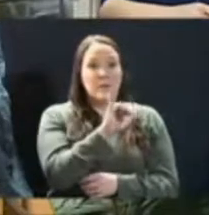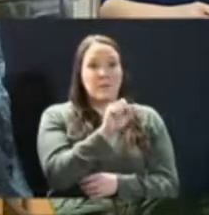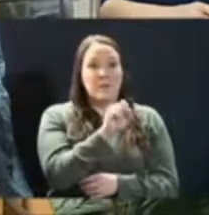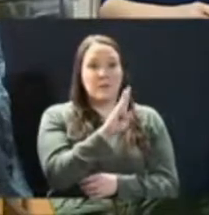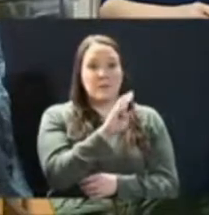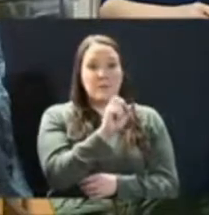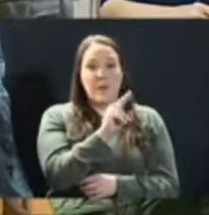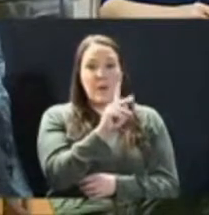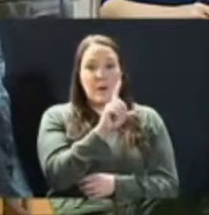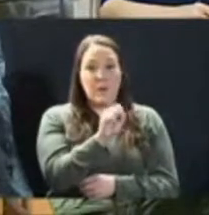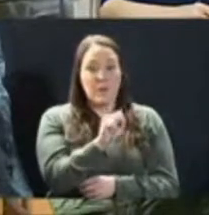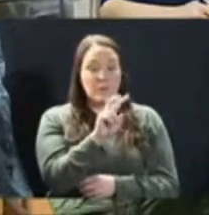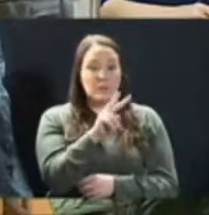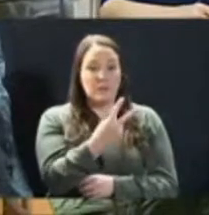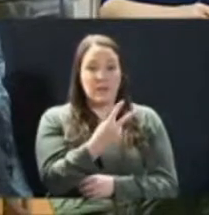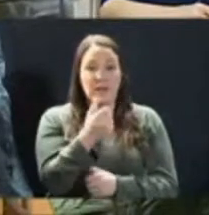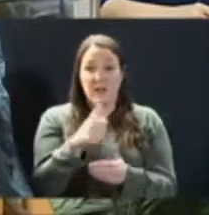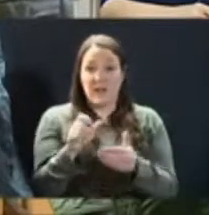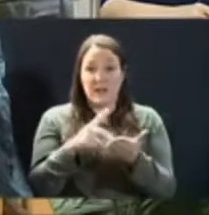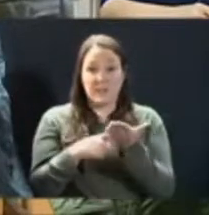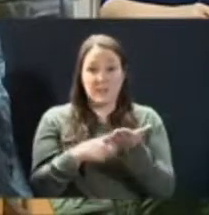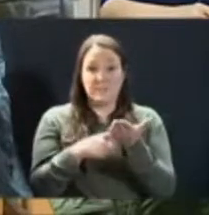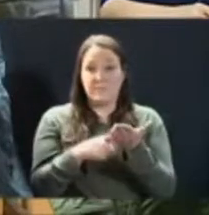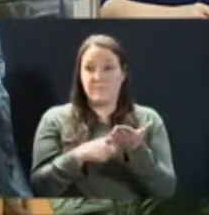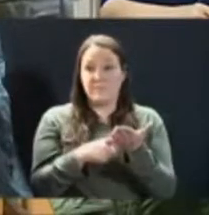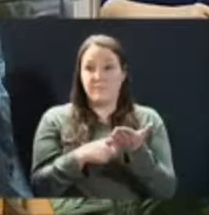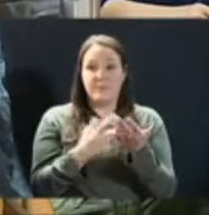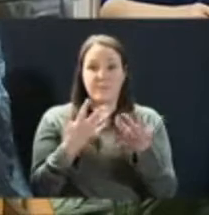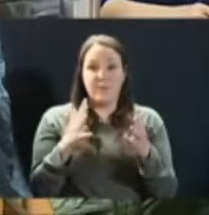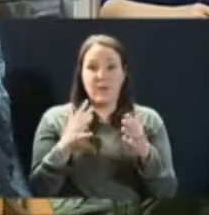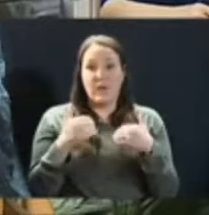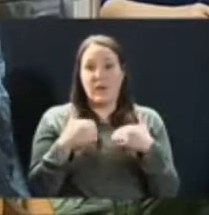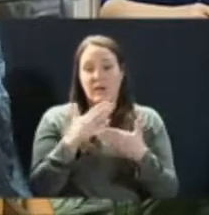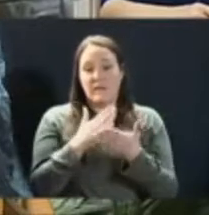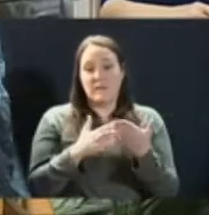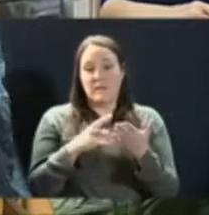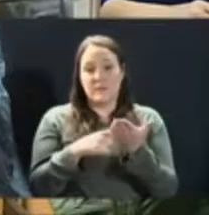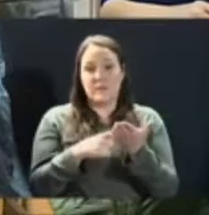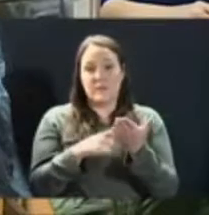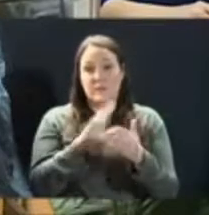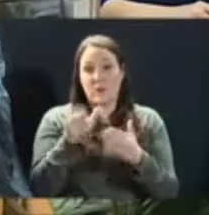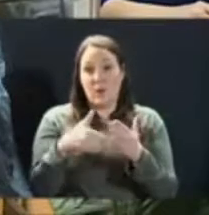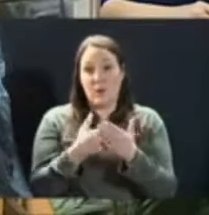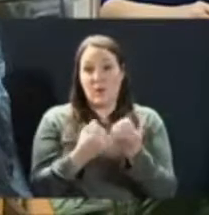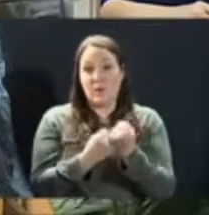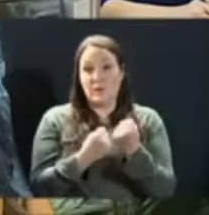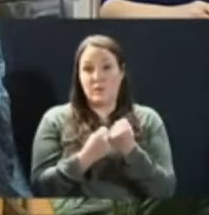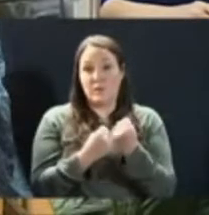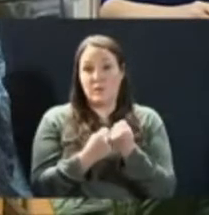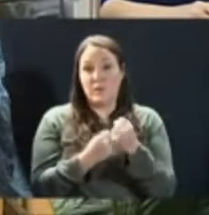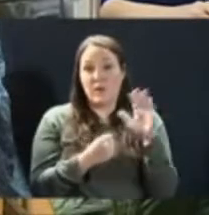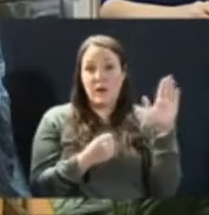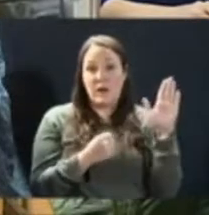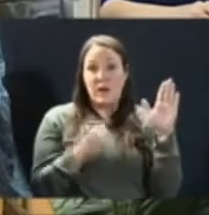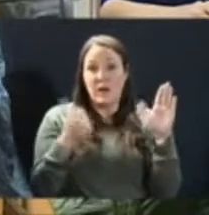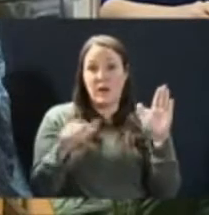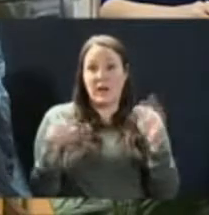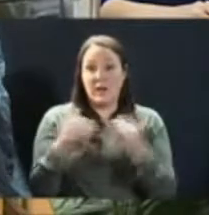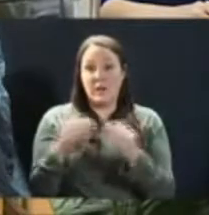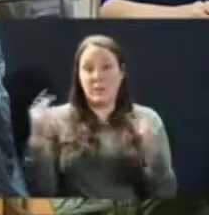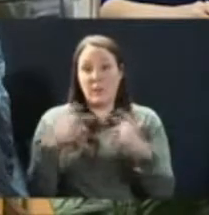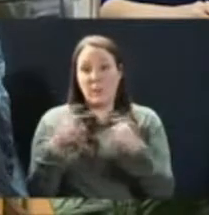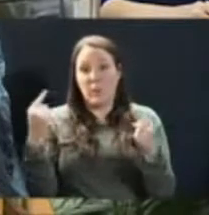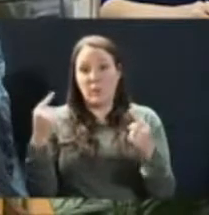motion. Any discussion? We've already had some discussion. Okay, all in favor? Aye. Any opposed?